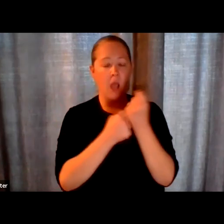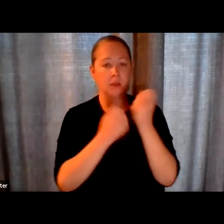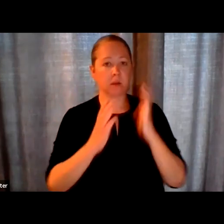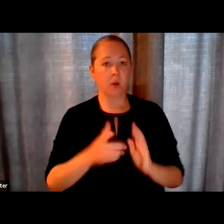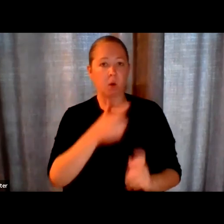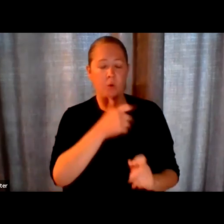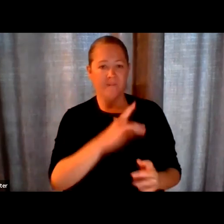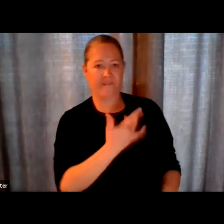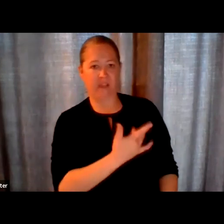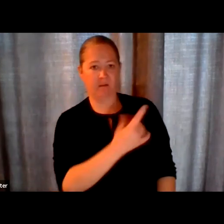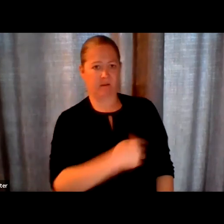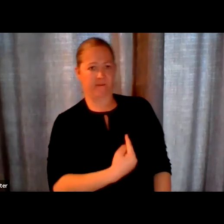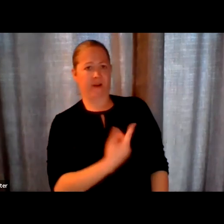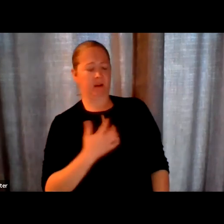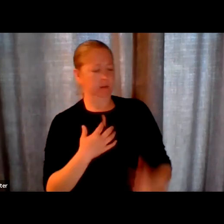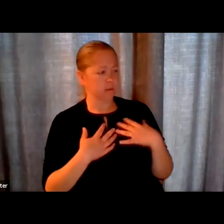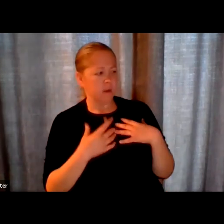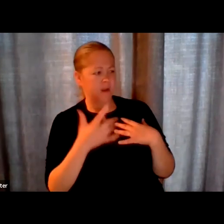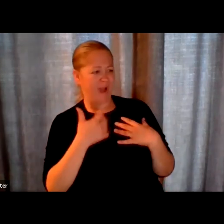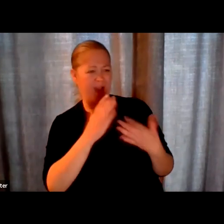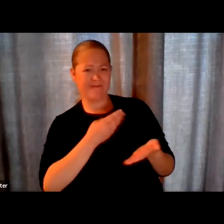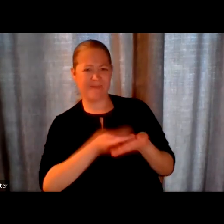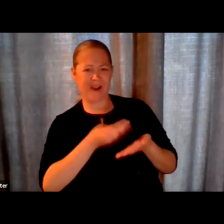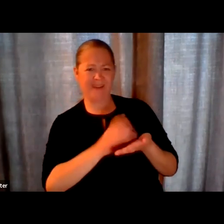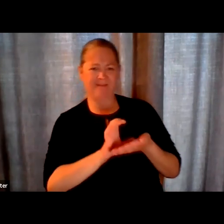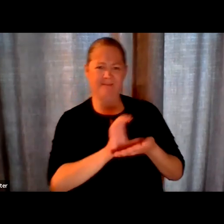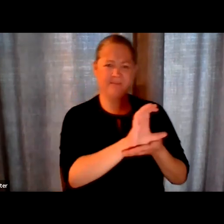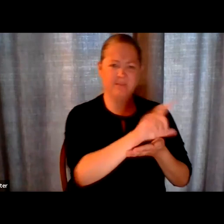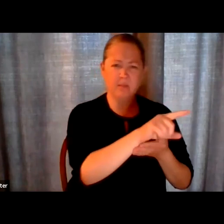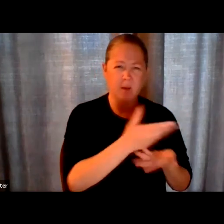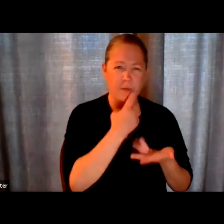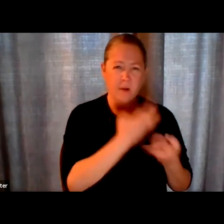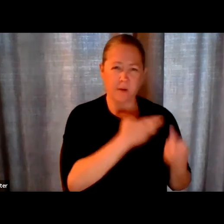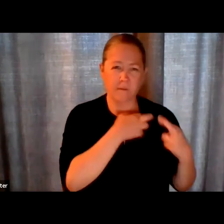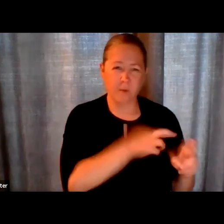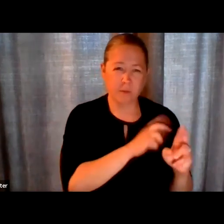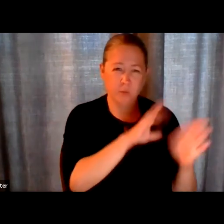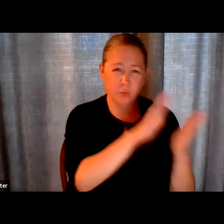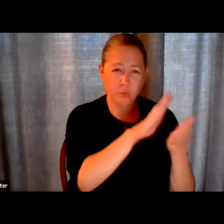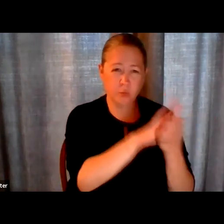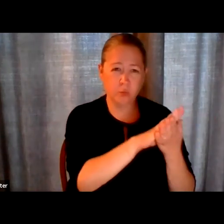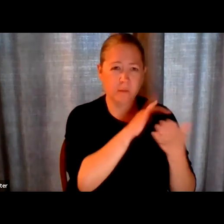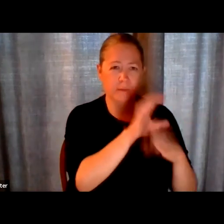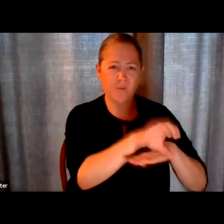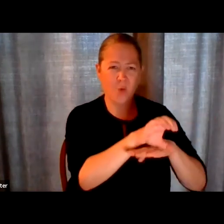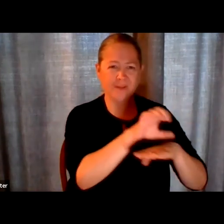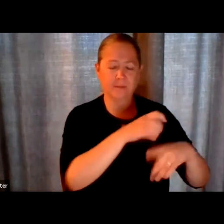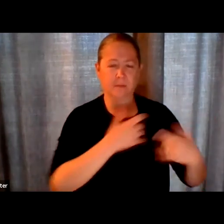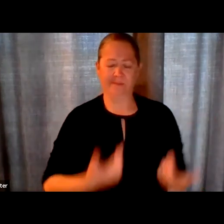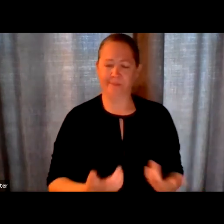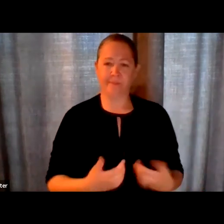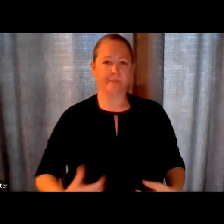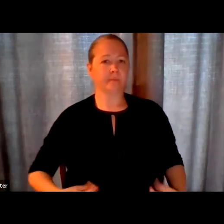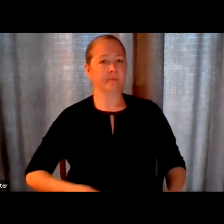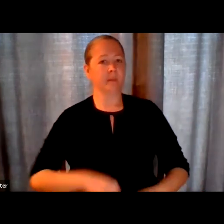offended to have their tax dollars go towards funding schools that force students that come out